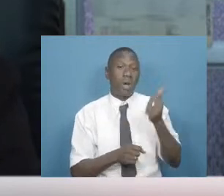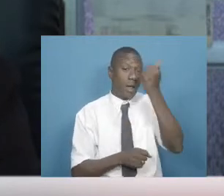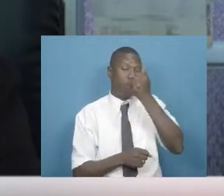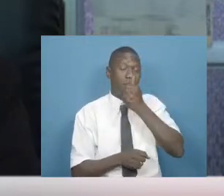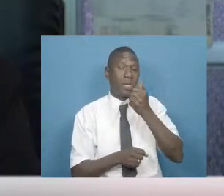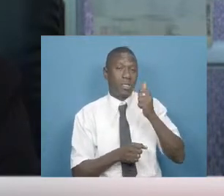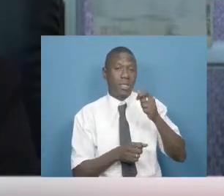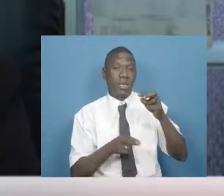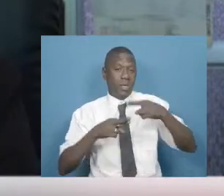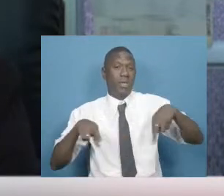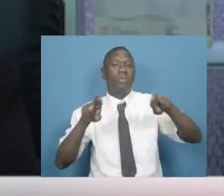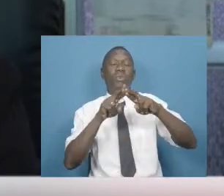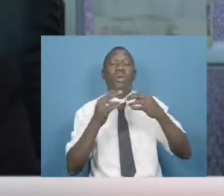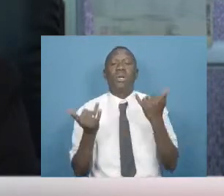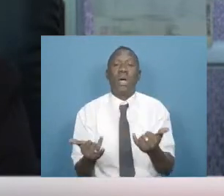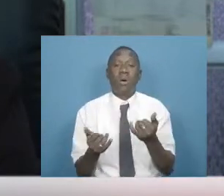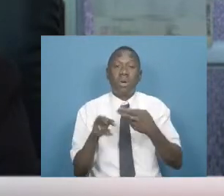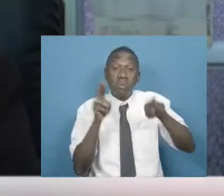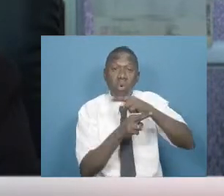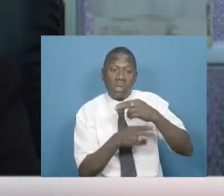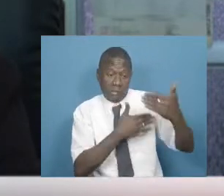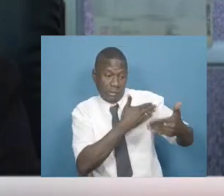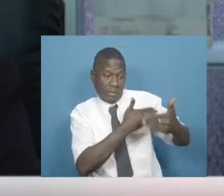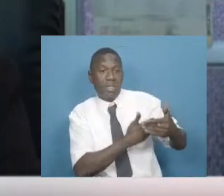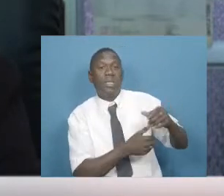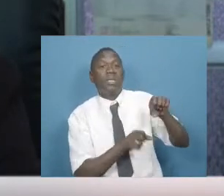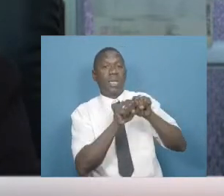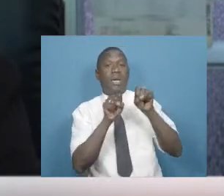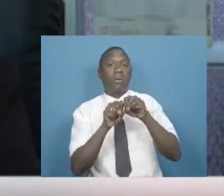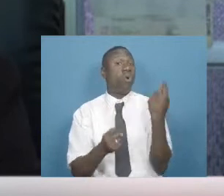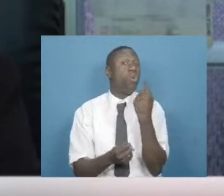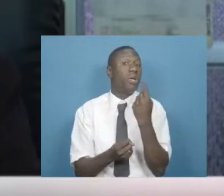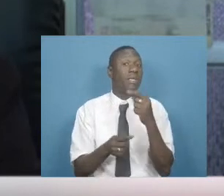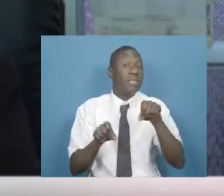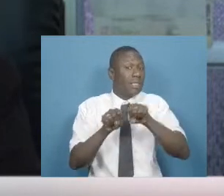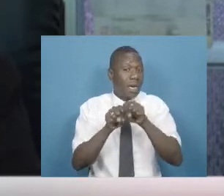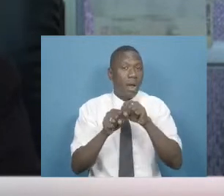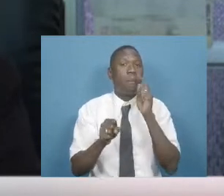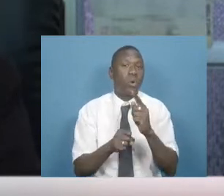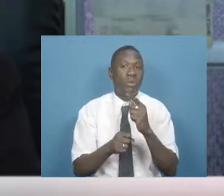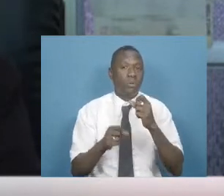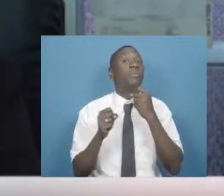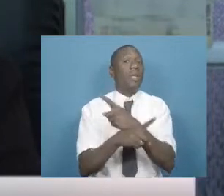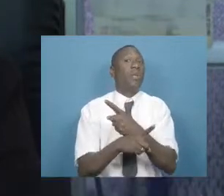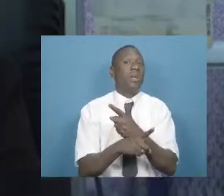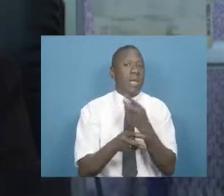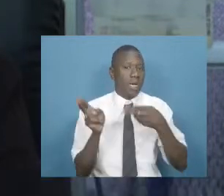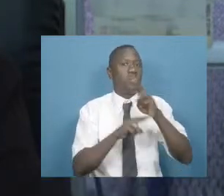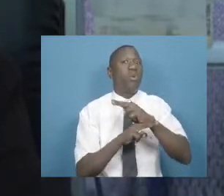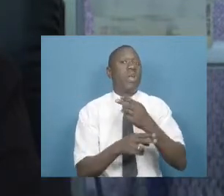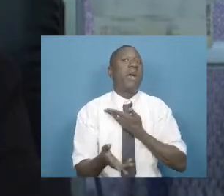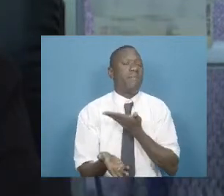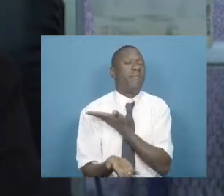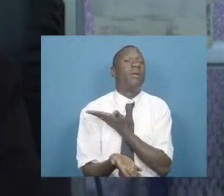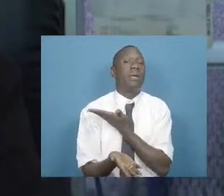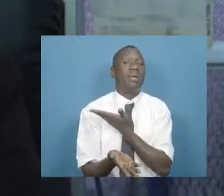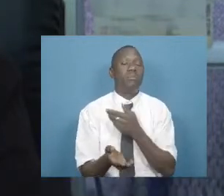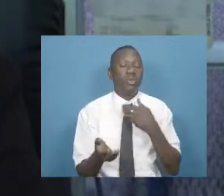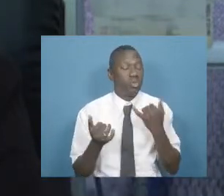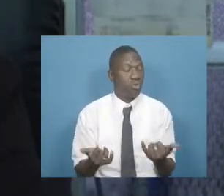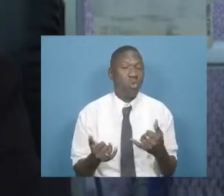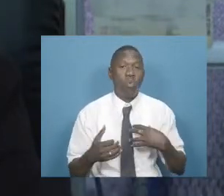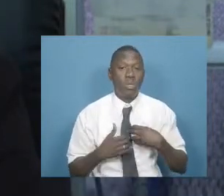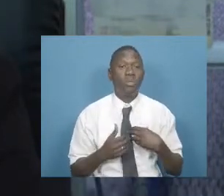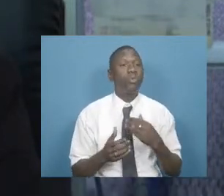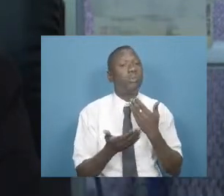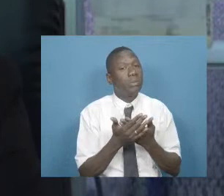now, reported in Senegal, and also not only Senegal in West Africa, but also Sierra Leone. But just we want to